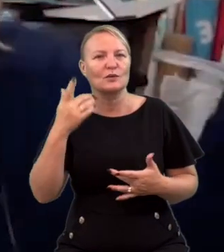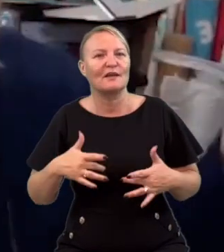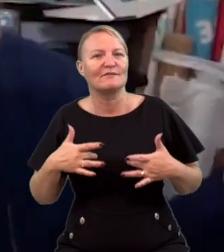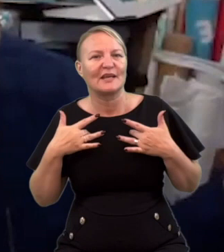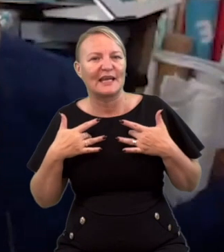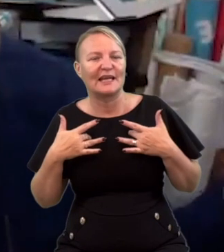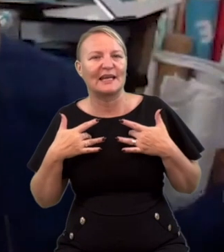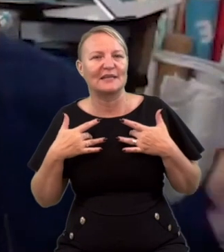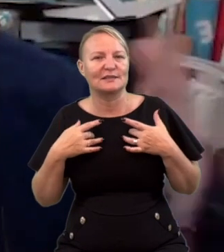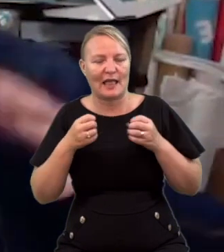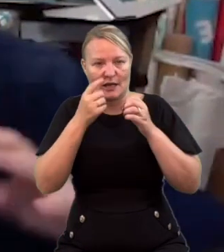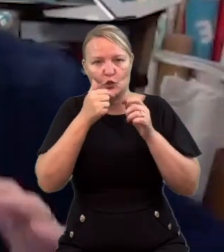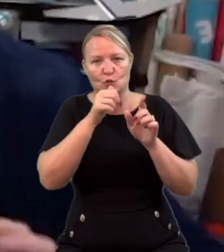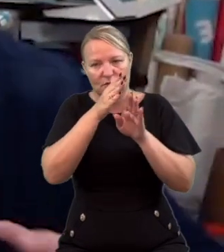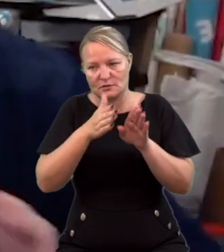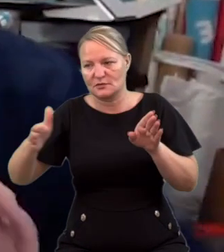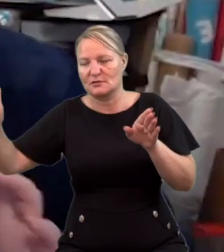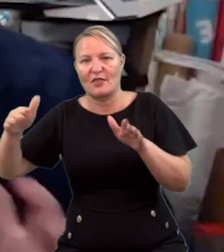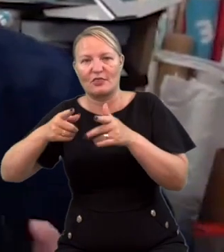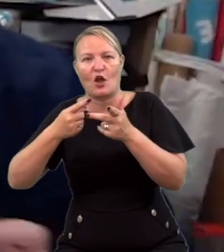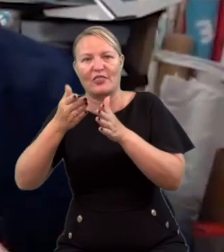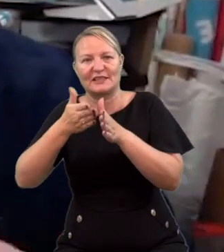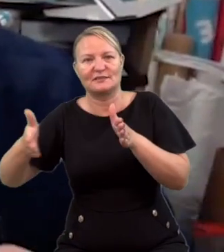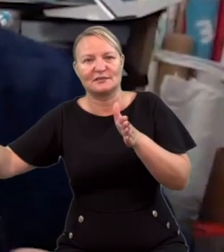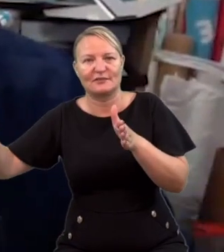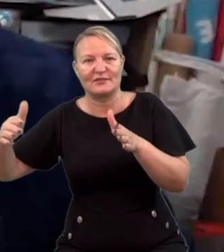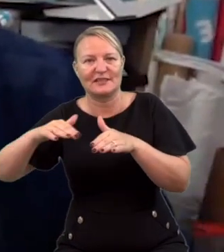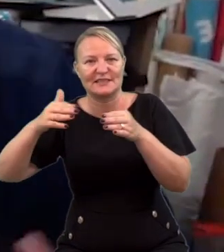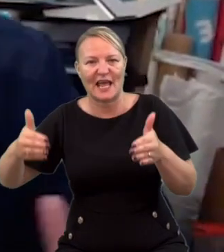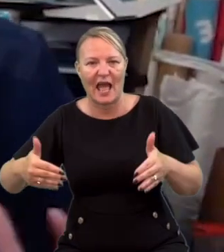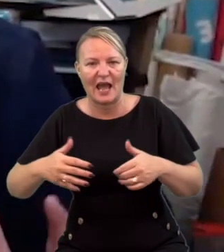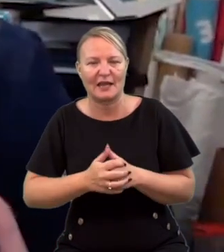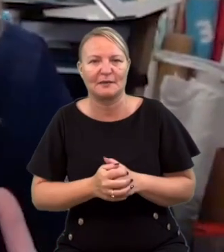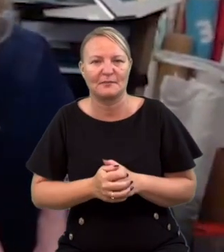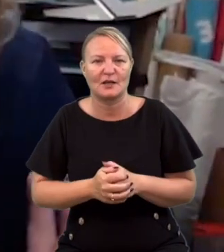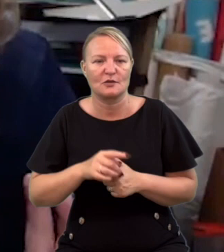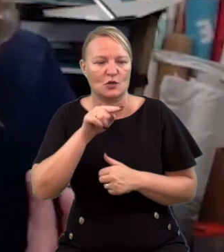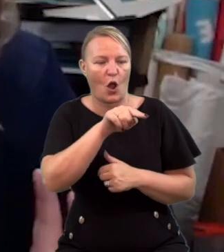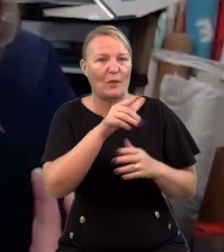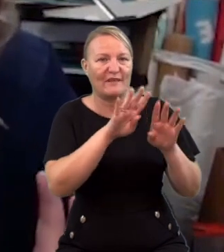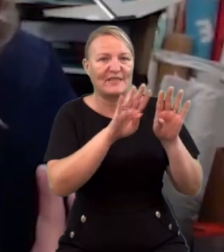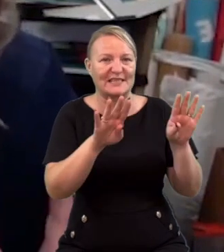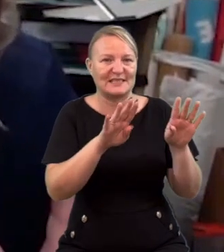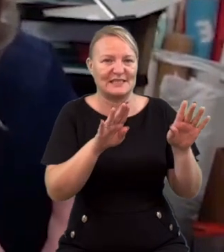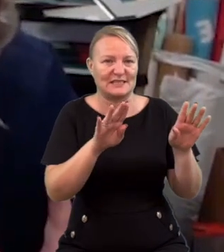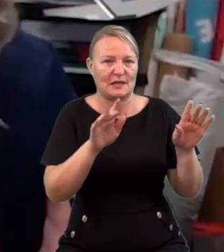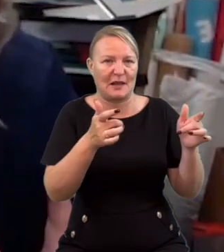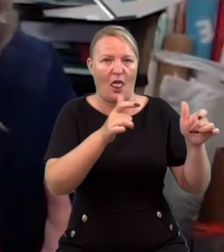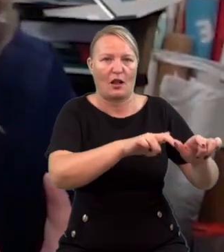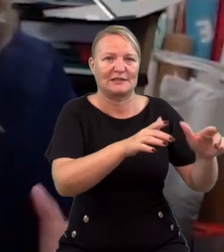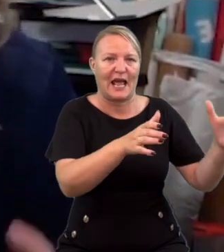projected across the whole body of the set. So we kind of create this ability for, even though it's totally shut down